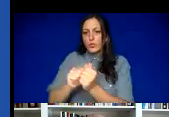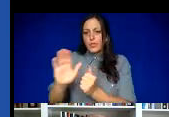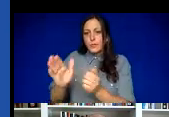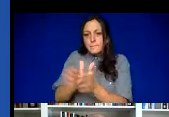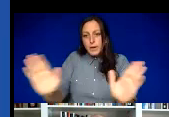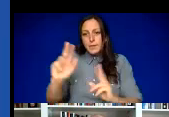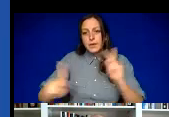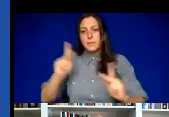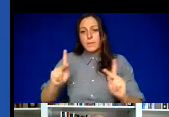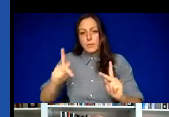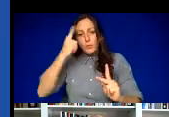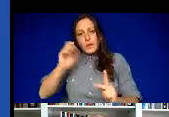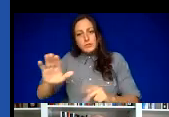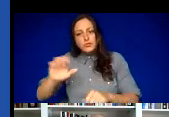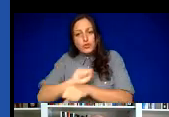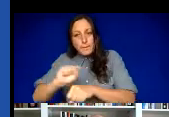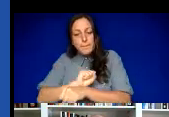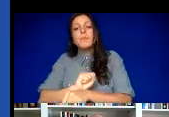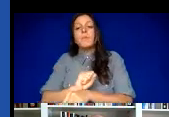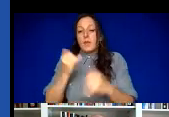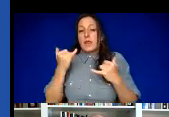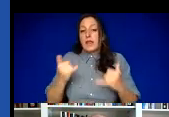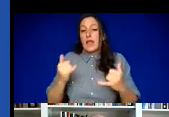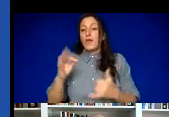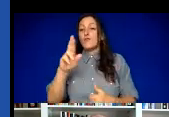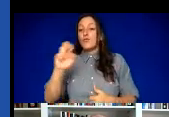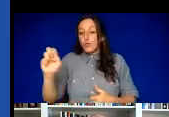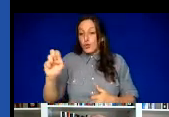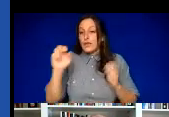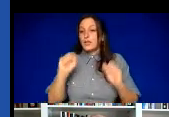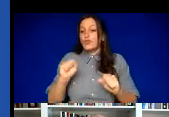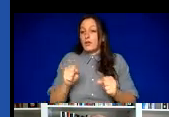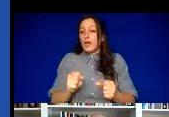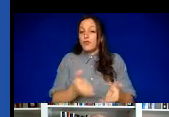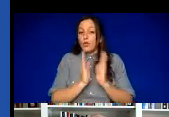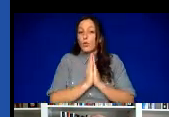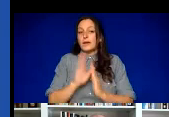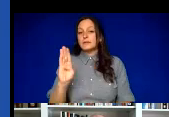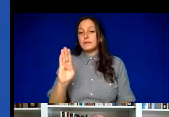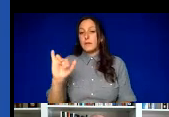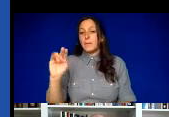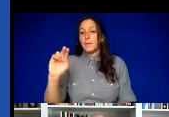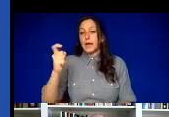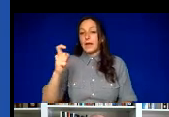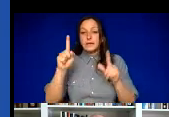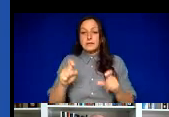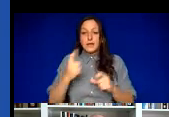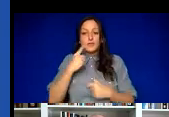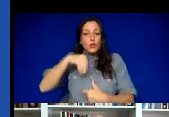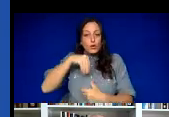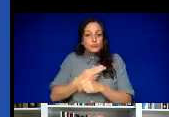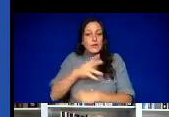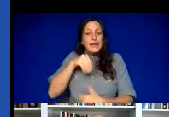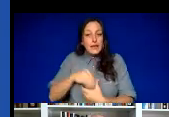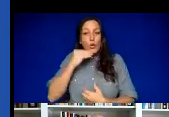now have access to for free, our Binax at Home rapid testing program. So if you fall into that category,